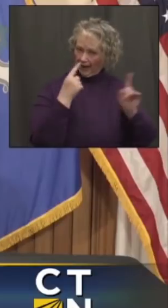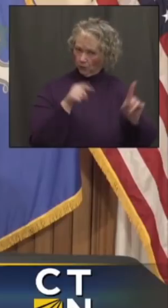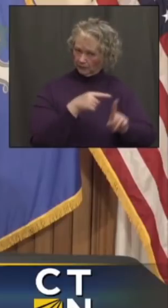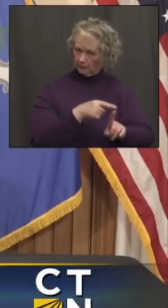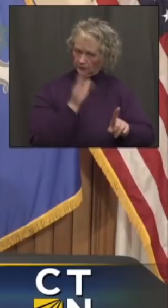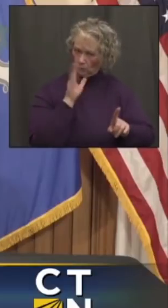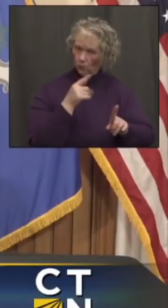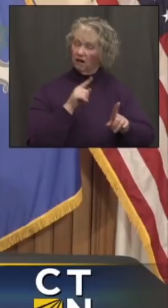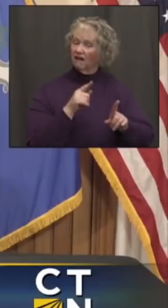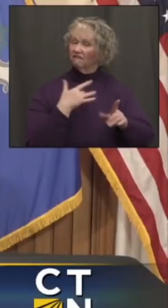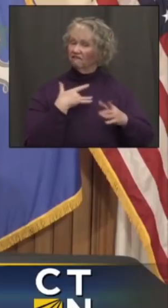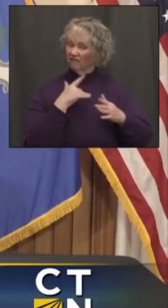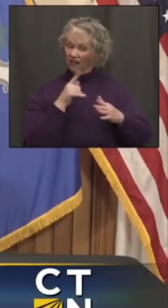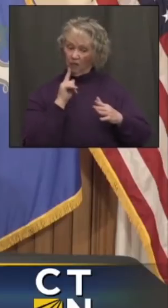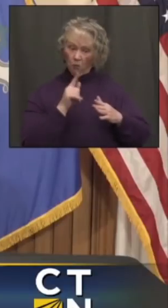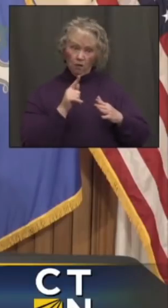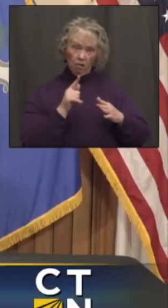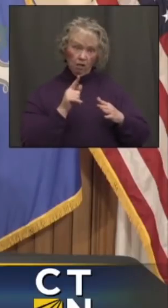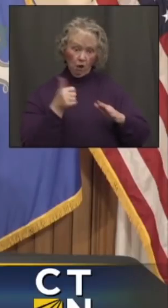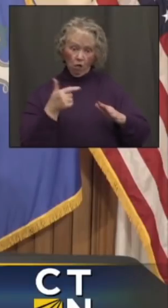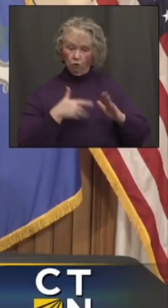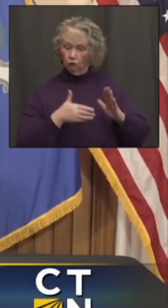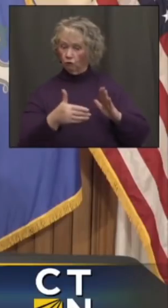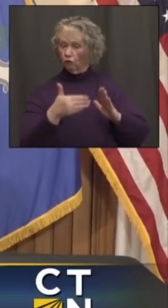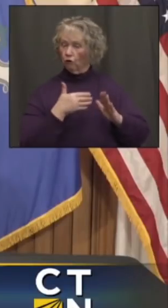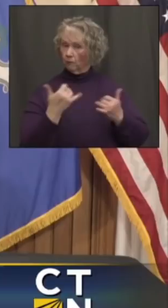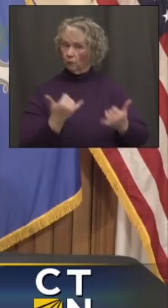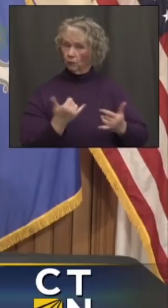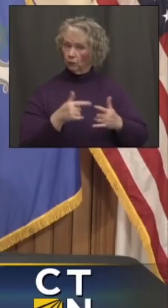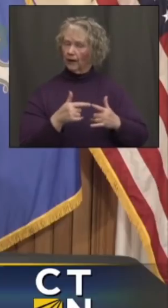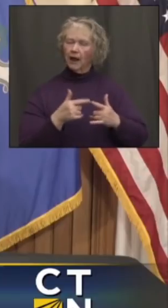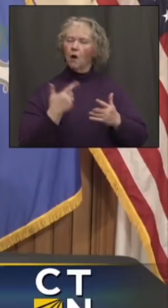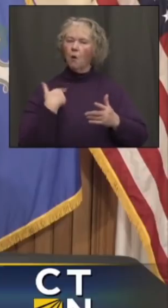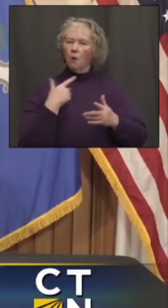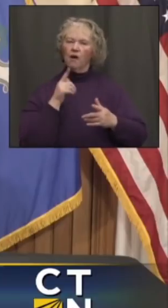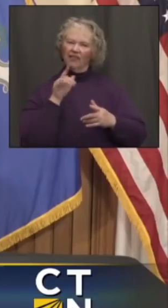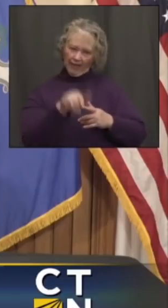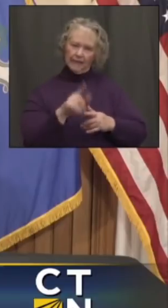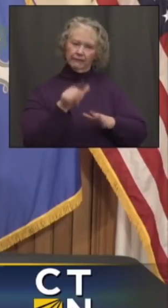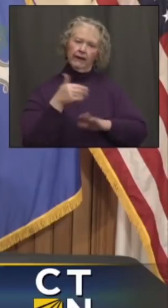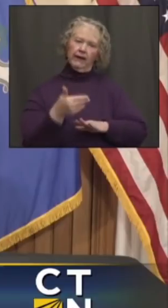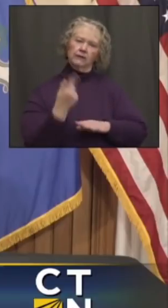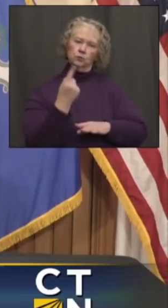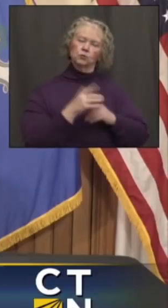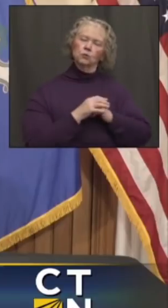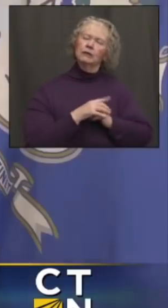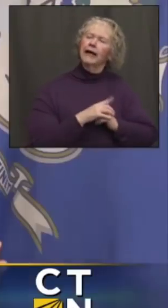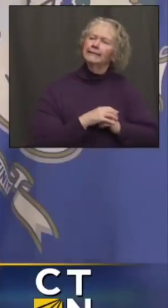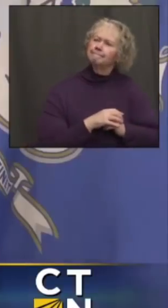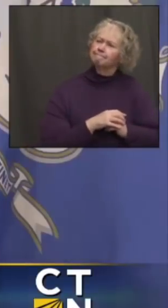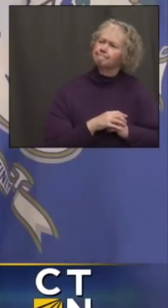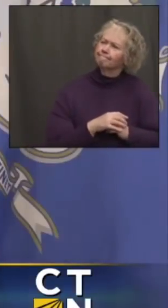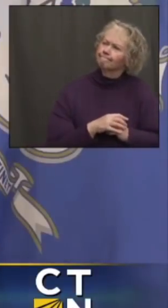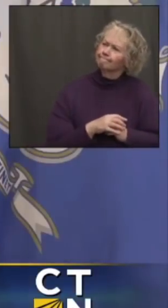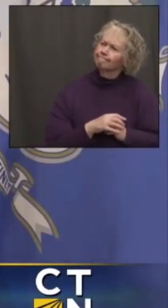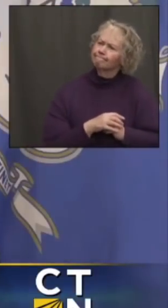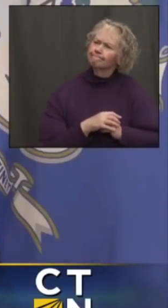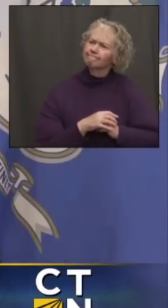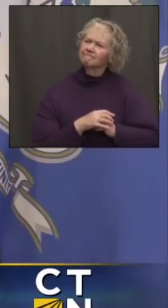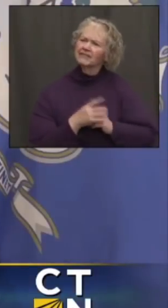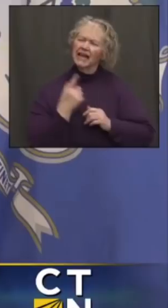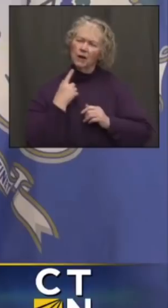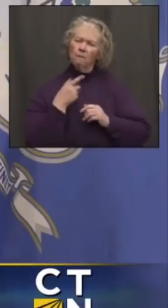First question on reopening. So, Governor, you put that venue expansion on March 19th. Should